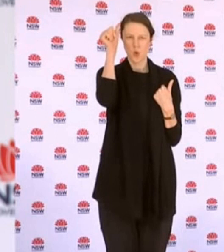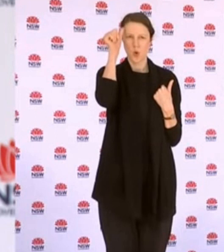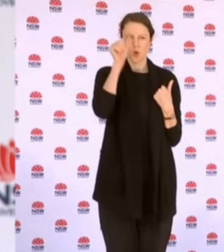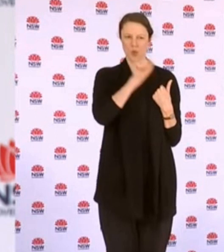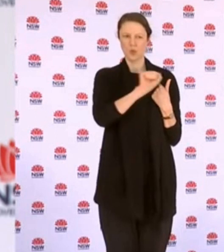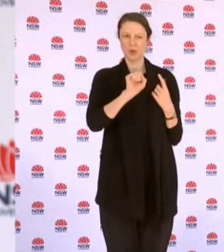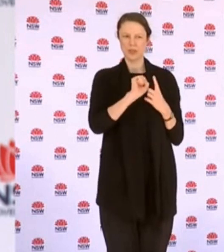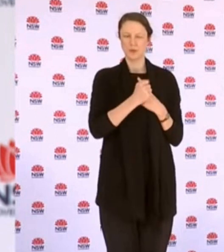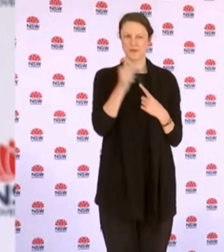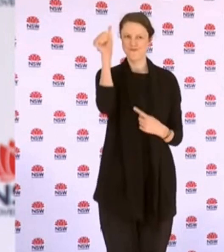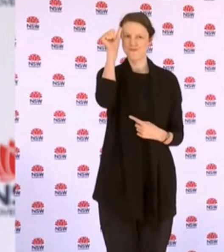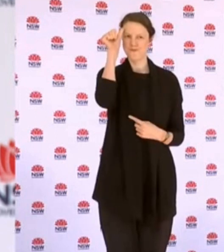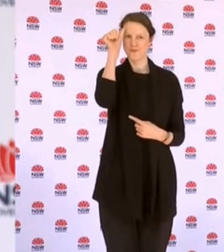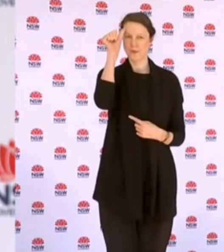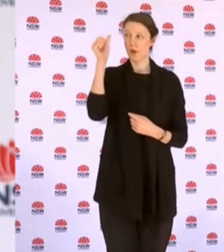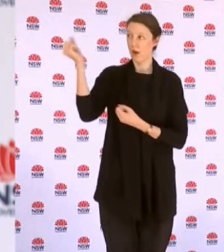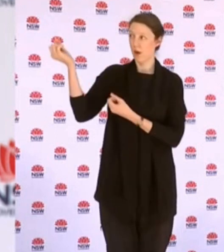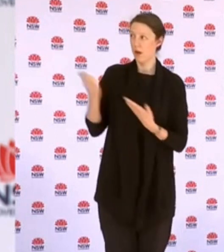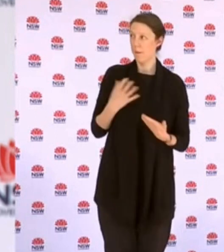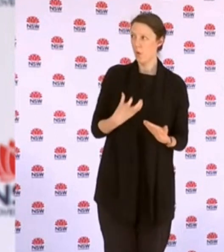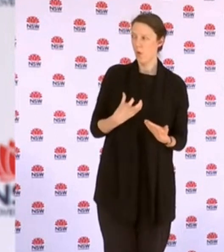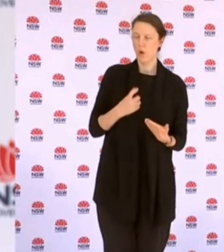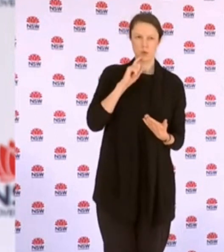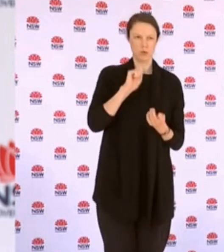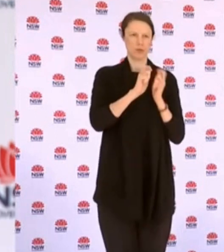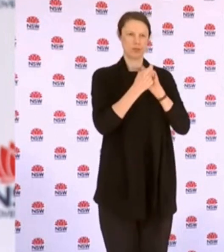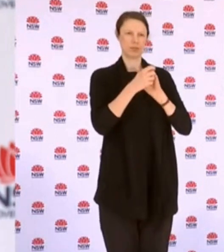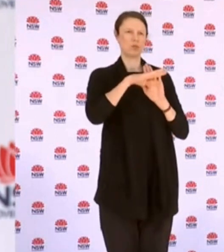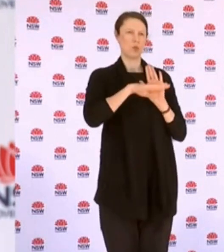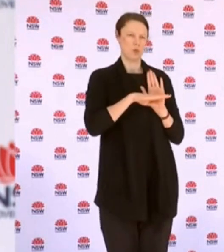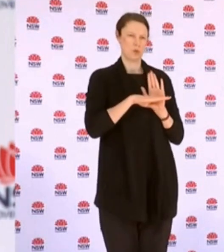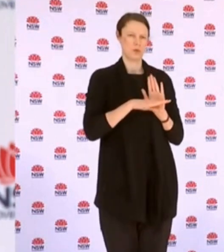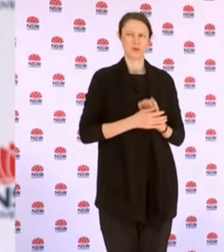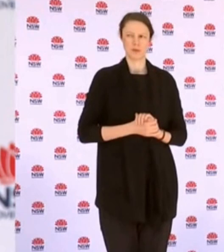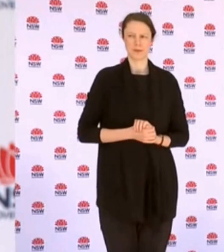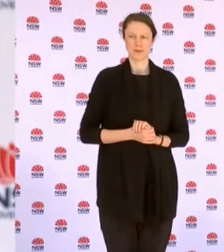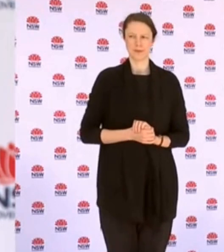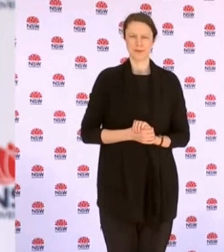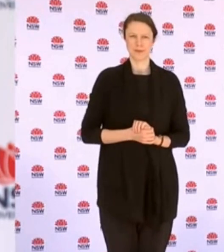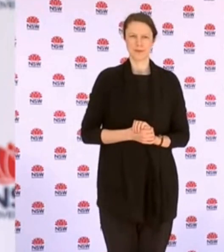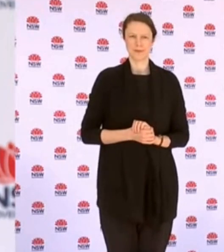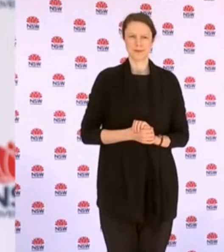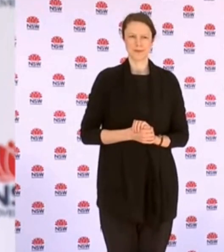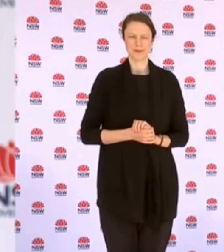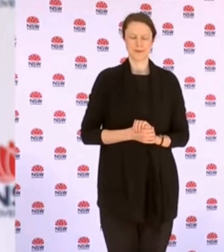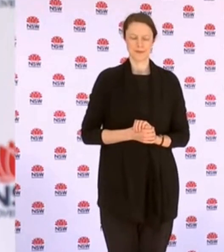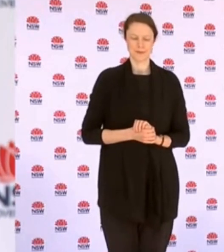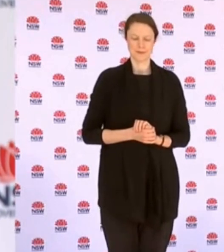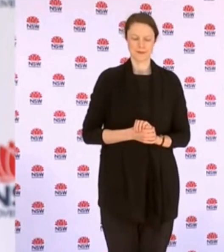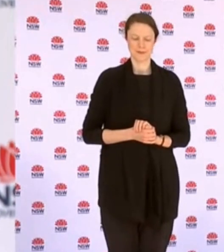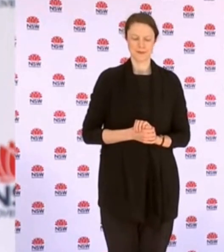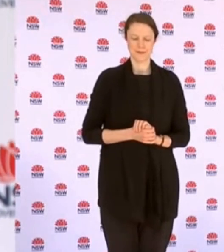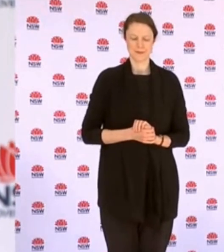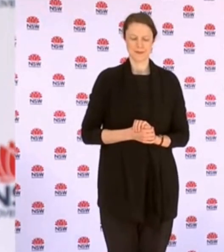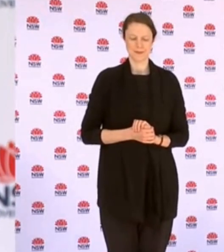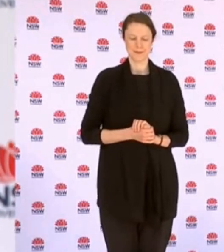more vaccine, we'll certainly be reviewing it. I must say, Andrew, I know in the States, I've had friends in the